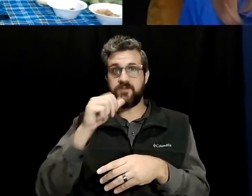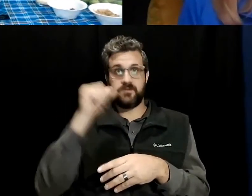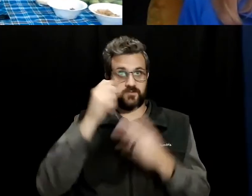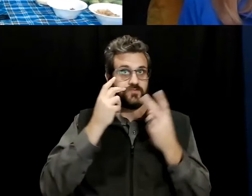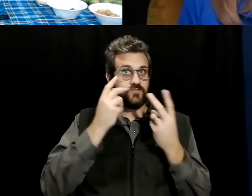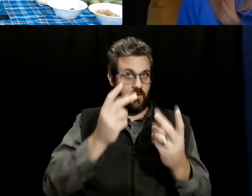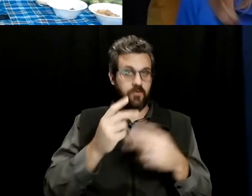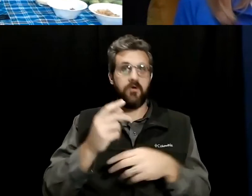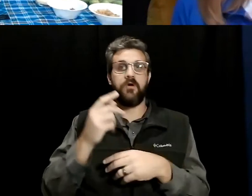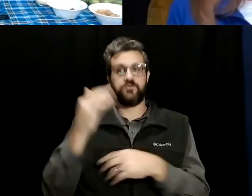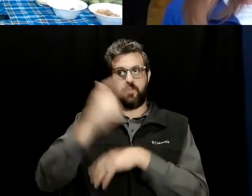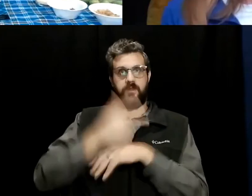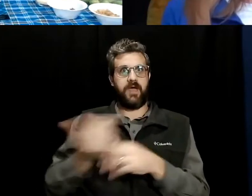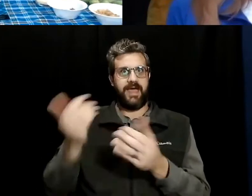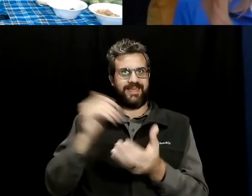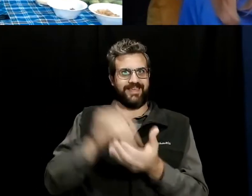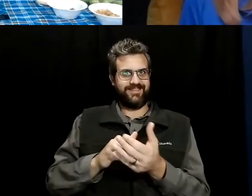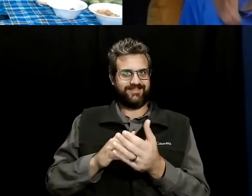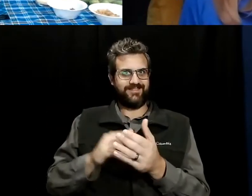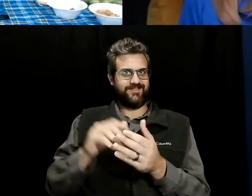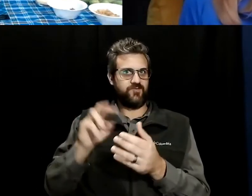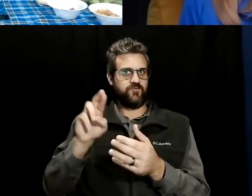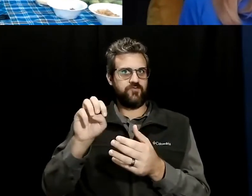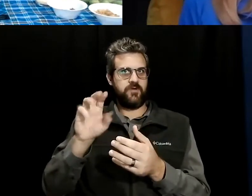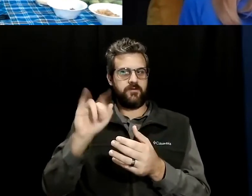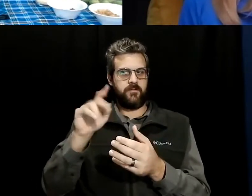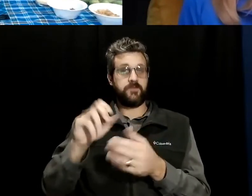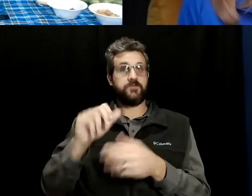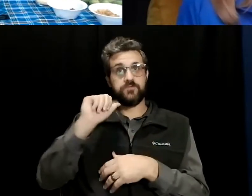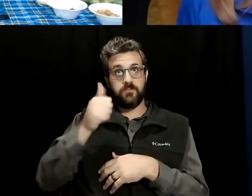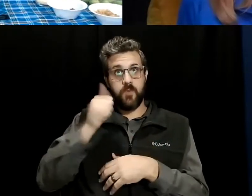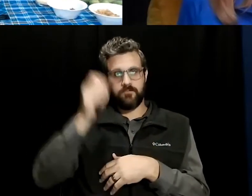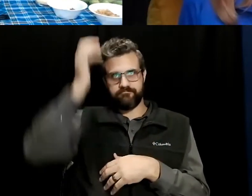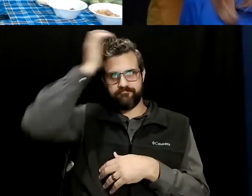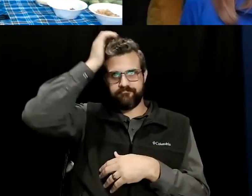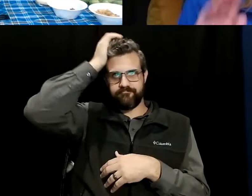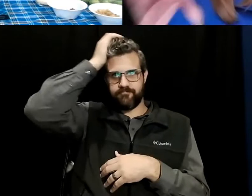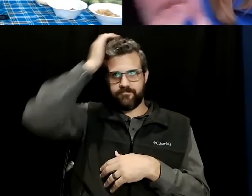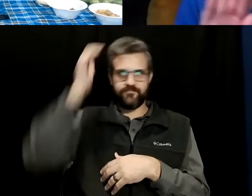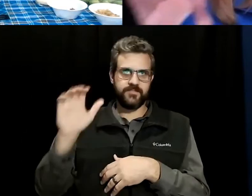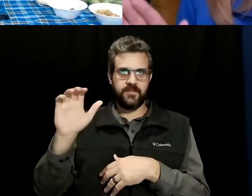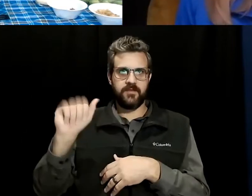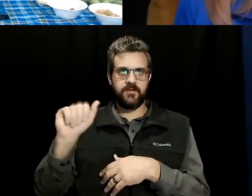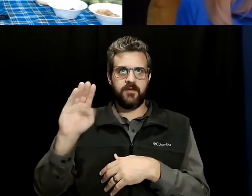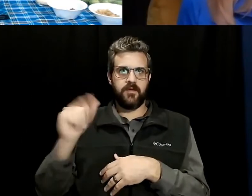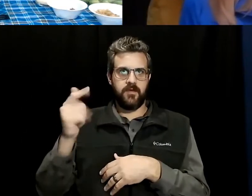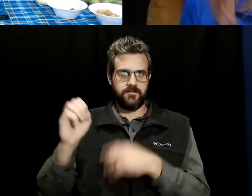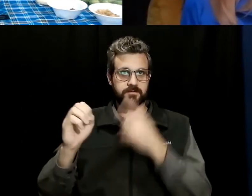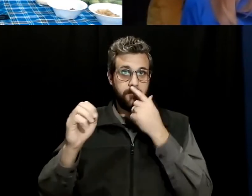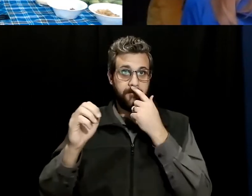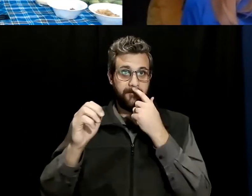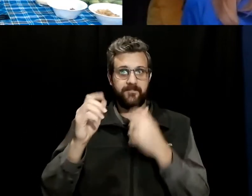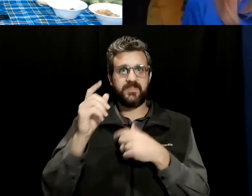recipe for Brussels sprouts. And tomorrow we're going to see a cabbage recipe. So I'll get a little later to